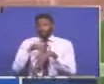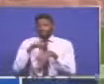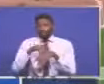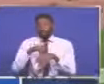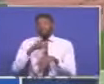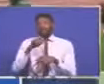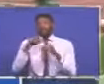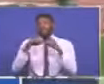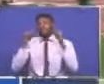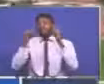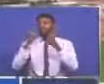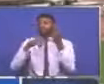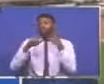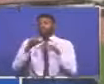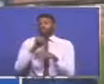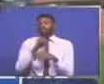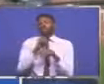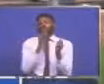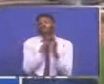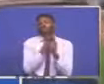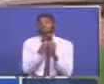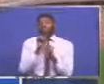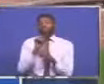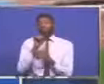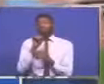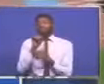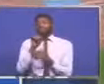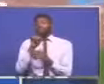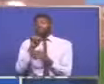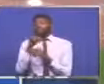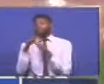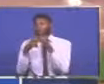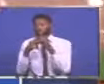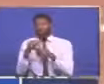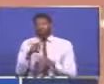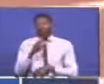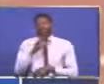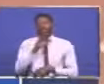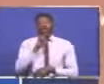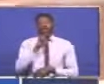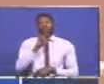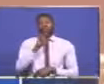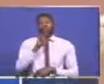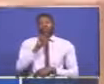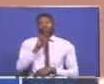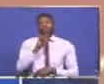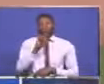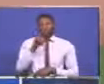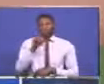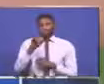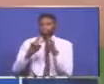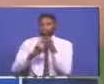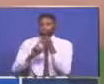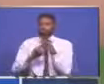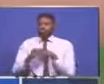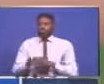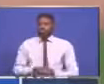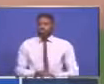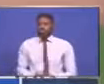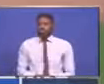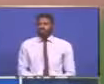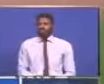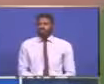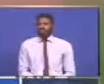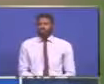Ichida of Japan in 13 minutes, 27.73 seconds. Biden Karoki finished sixth. Or is he doing this with the firm belief that there's